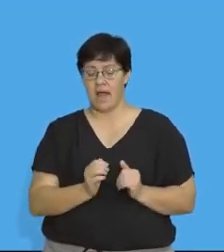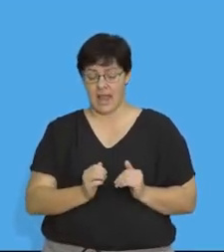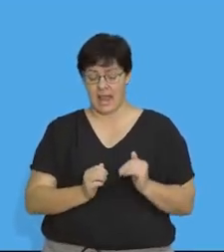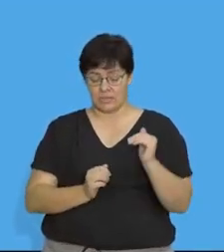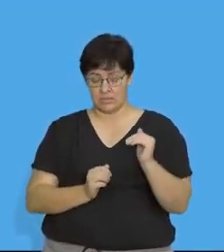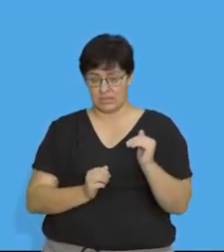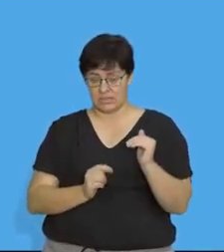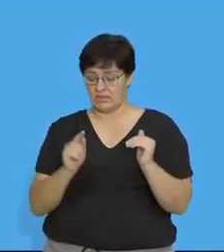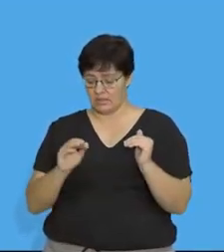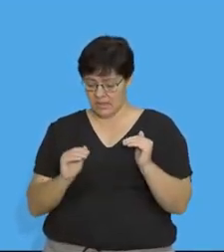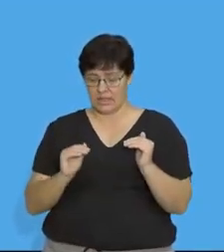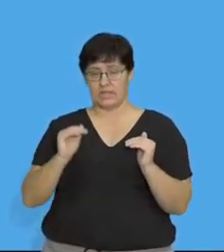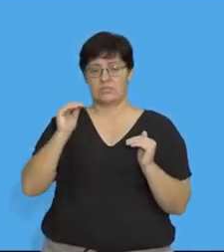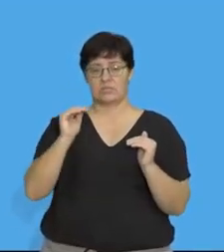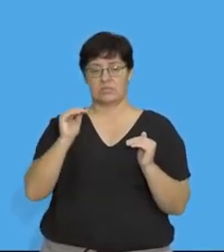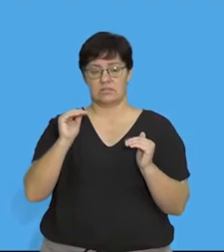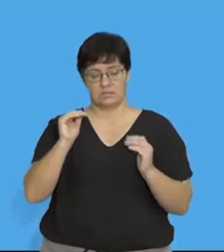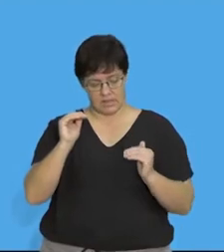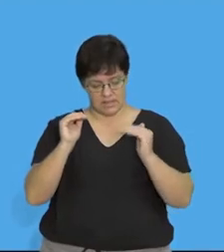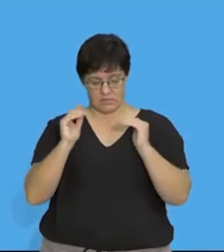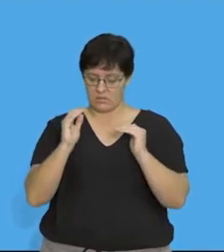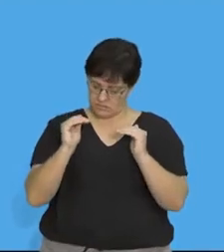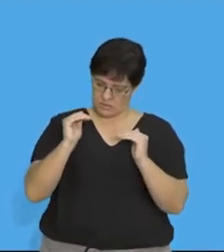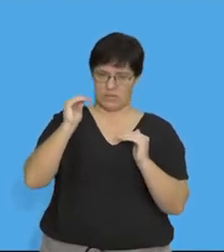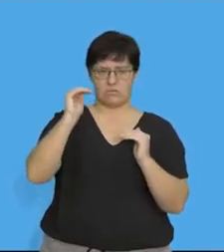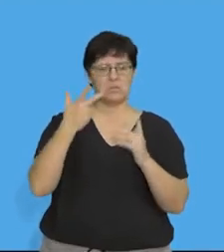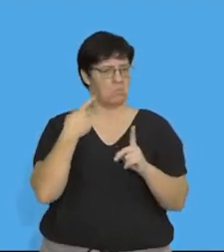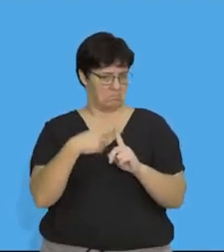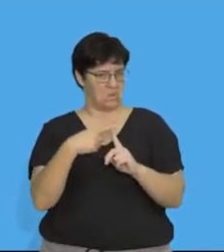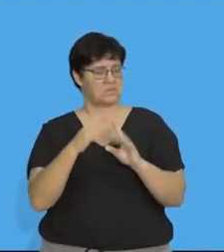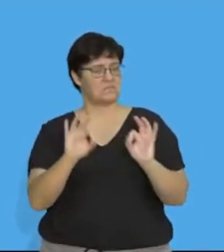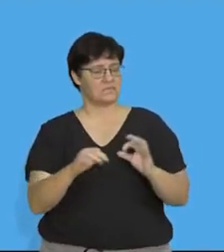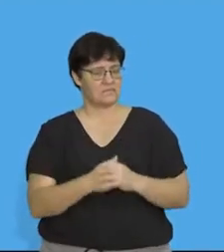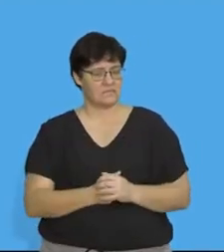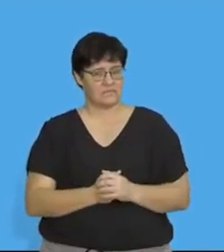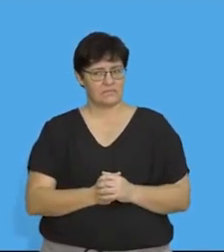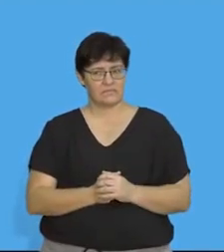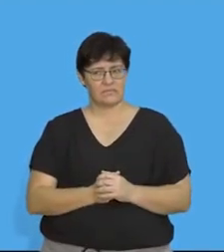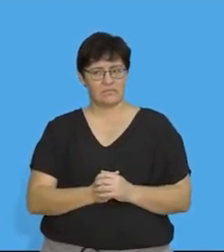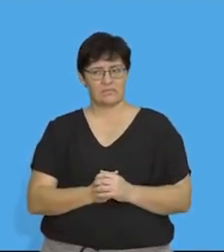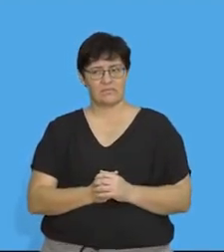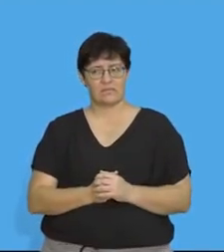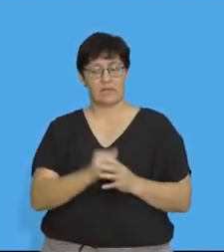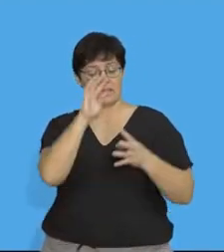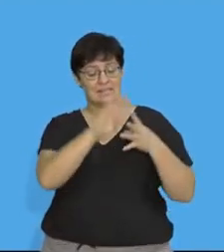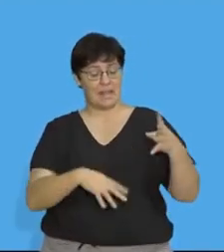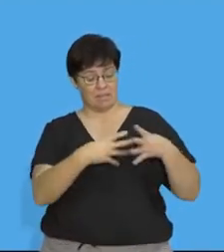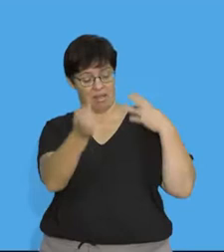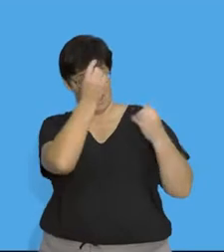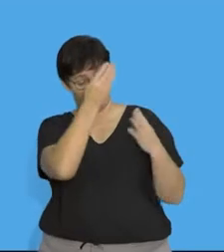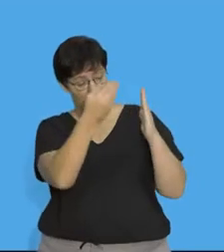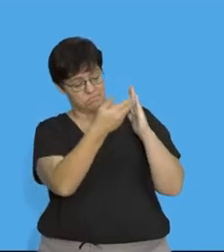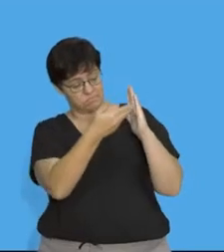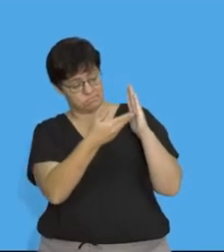other increases as well. So that's looking very positive. If we look at the table of data and we